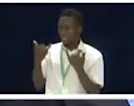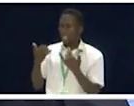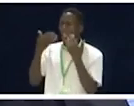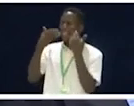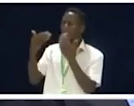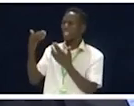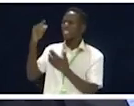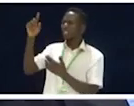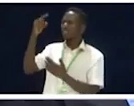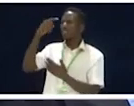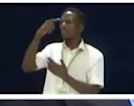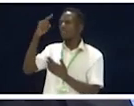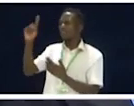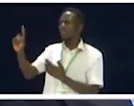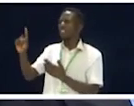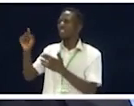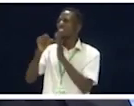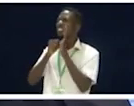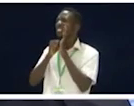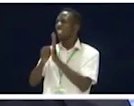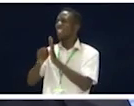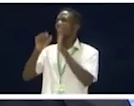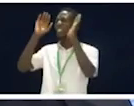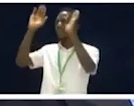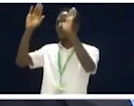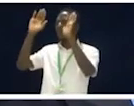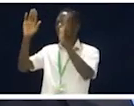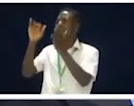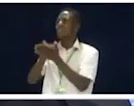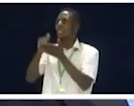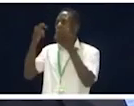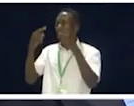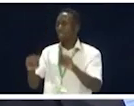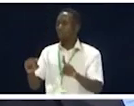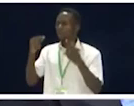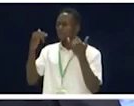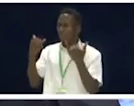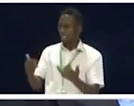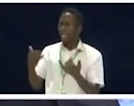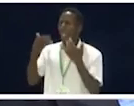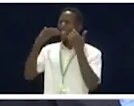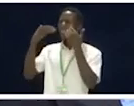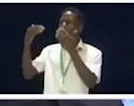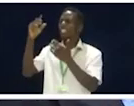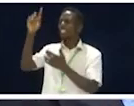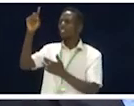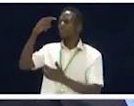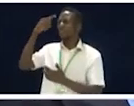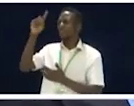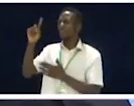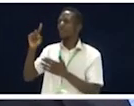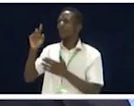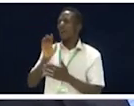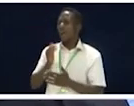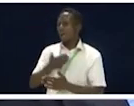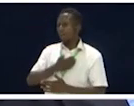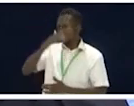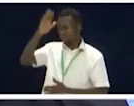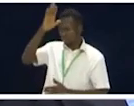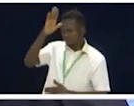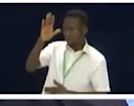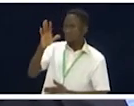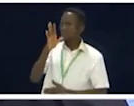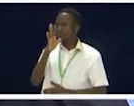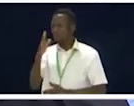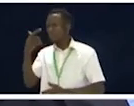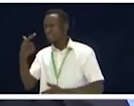the wonders that are set to take place. We say thank you. Thank you for our father, the general overseer. Thank you for